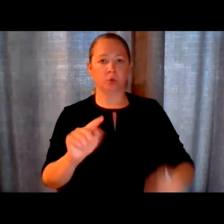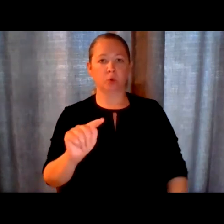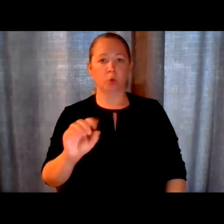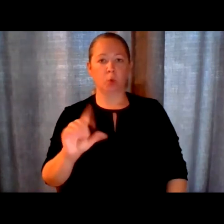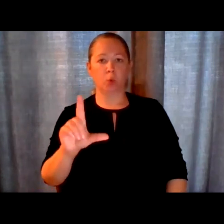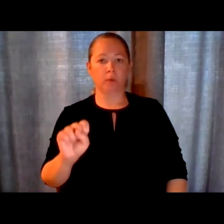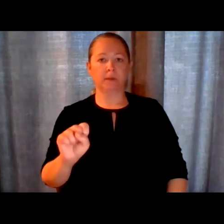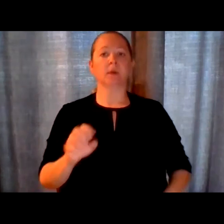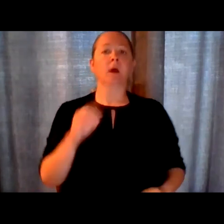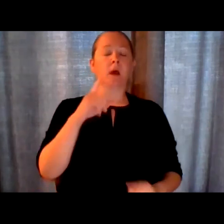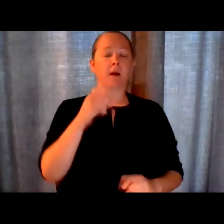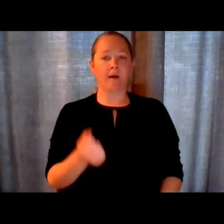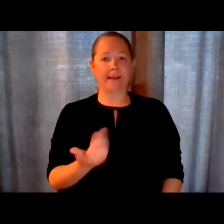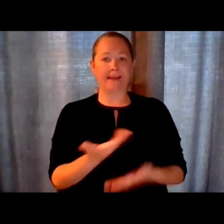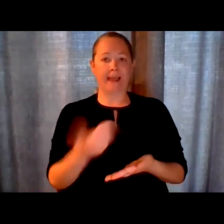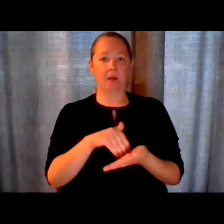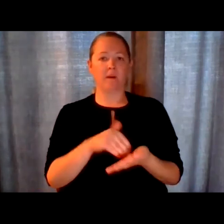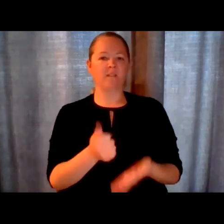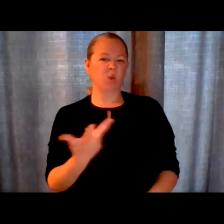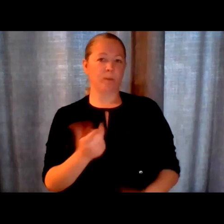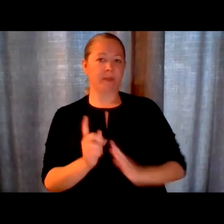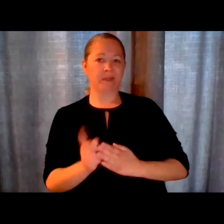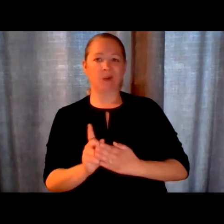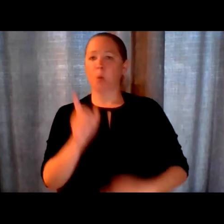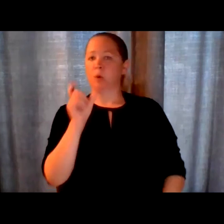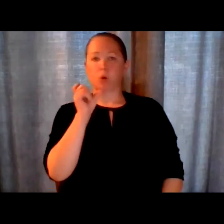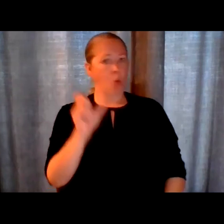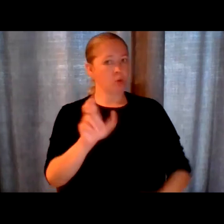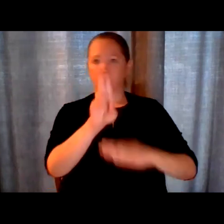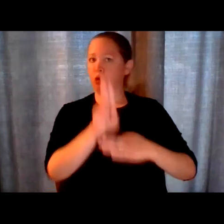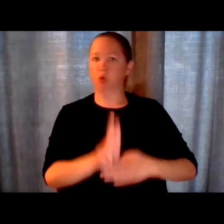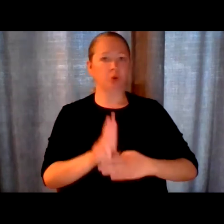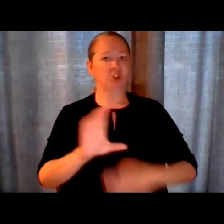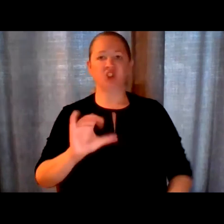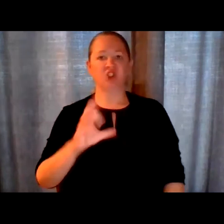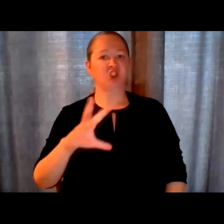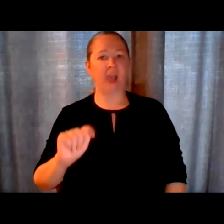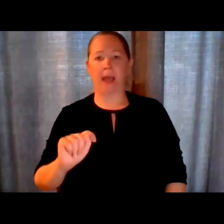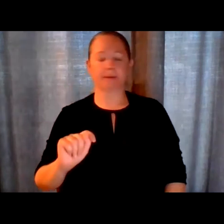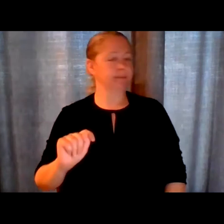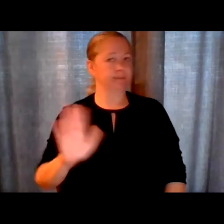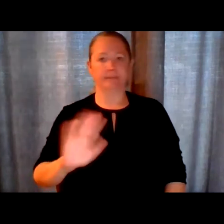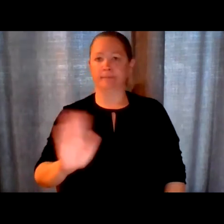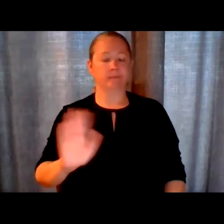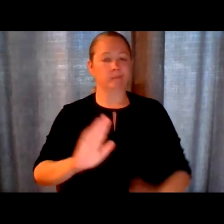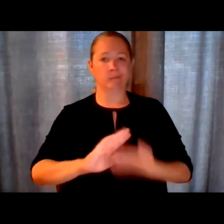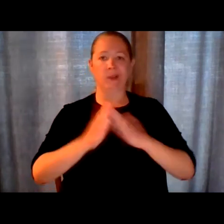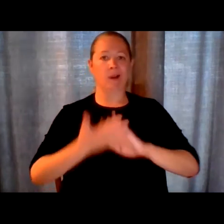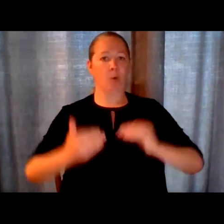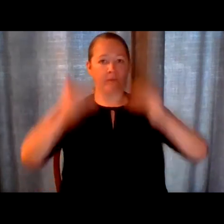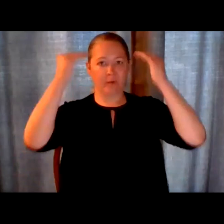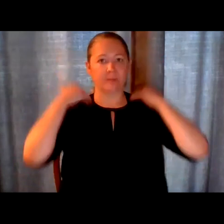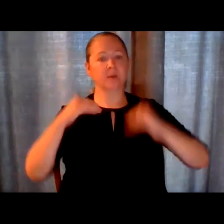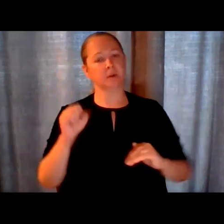of minutes. We don't use the chat during this. It just gets a little bit too overwhelming. So again, as a reminder, use the Q&A